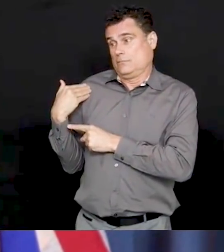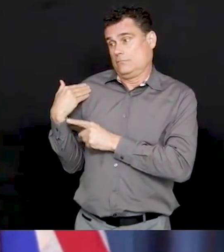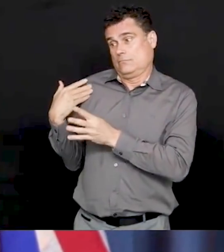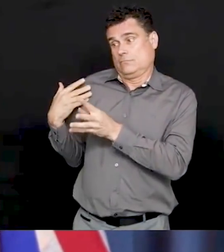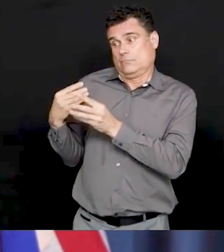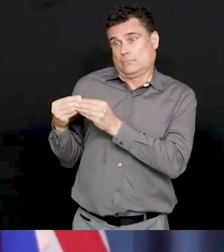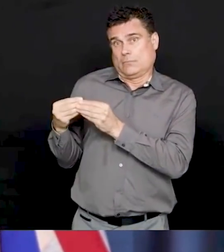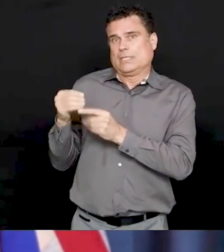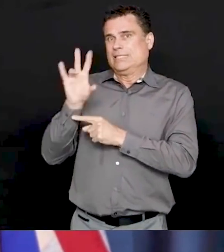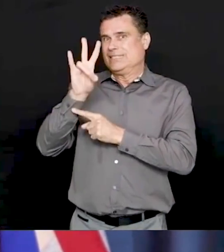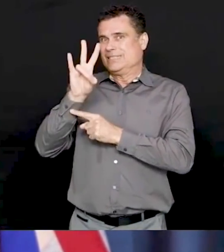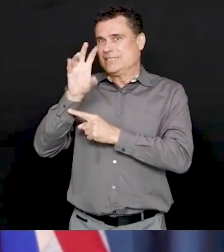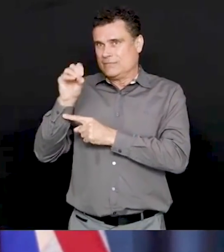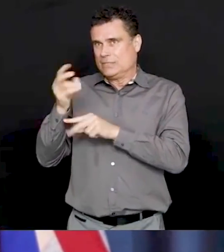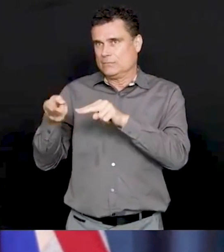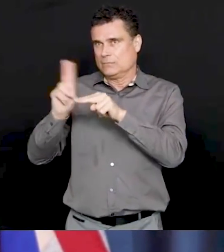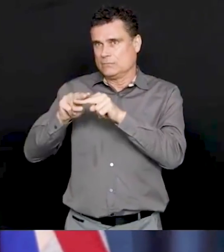to